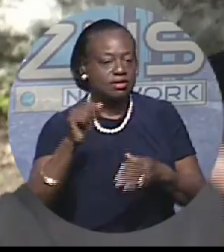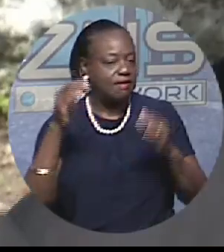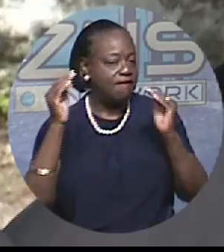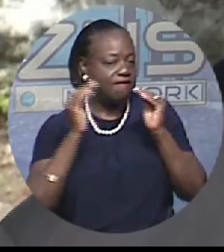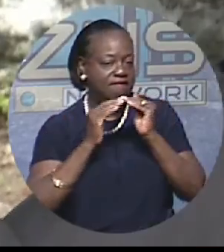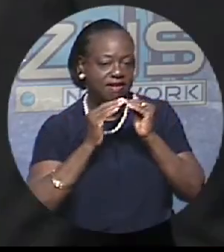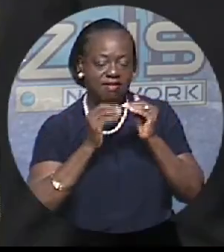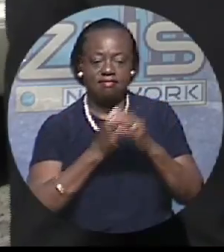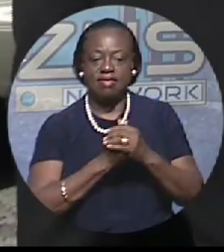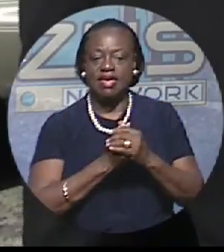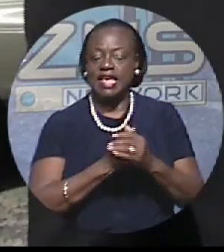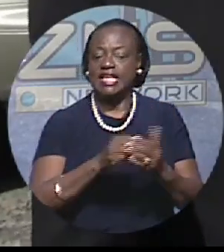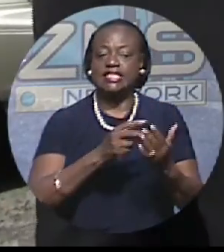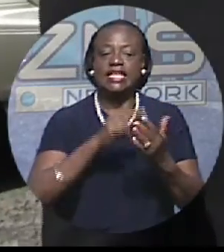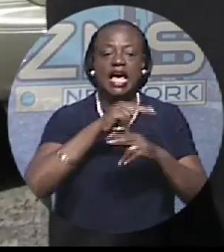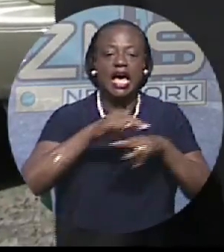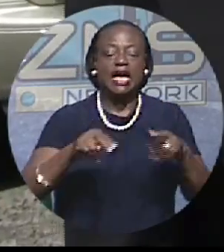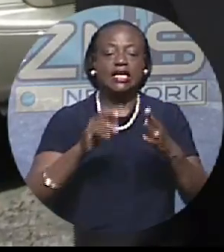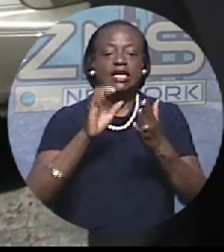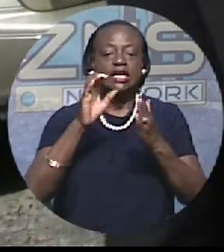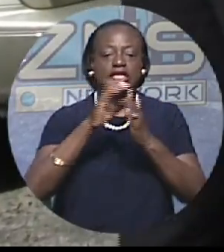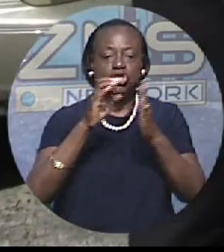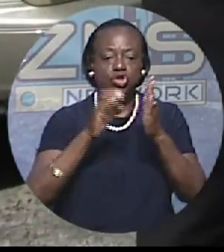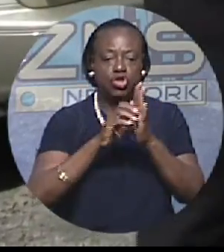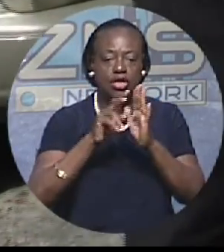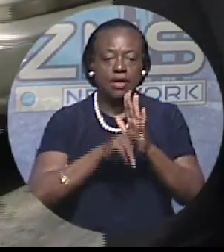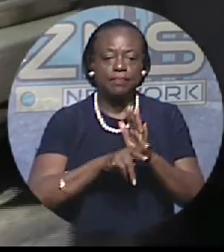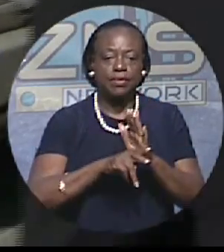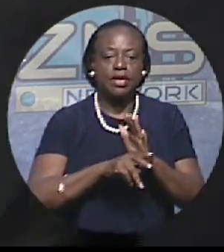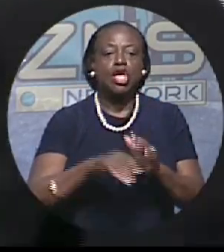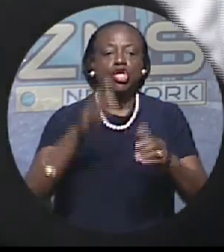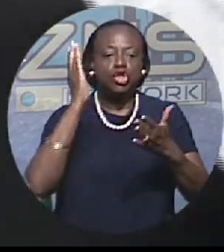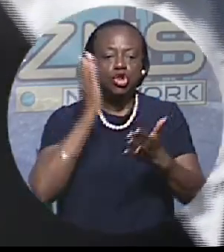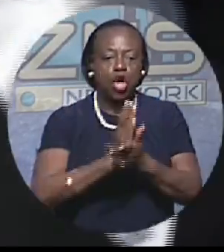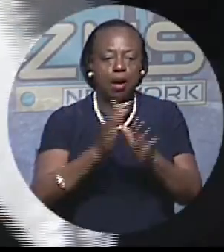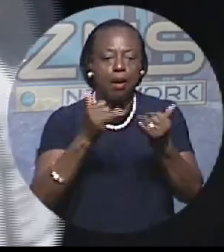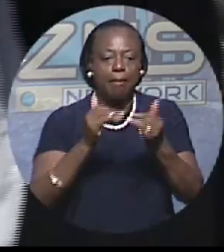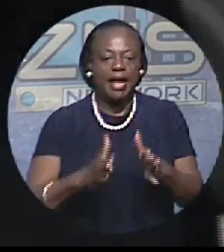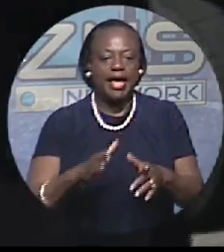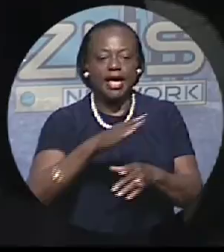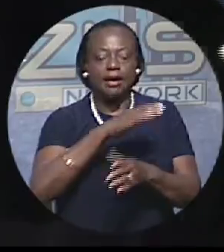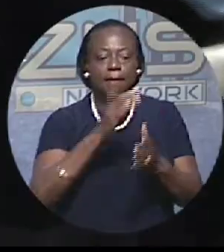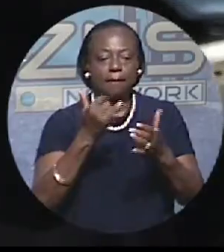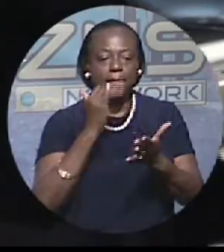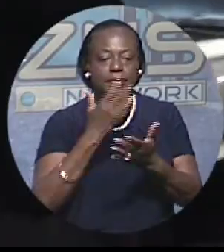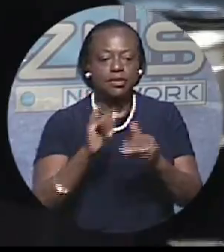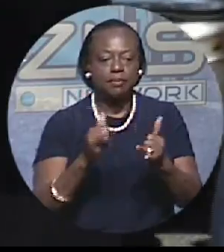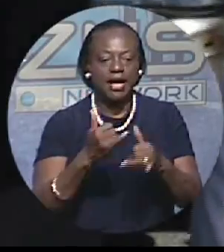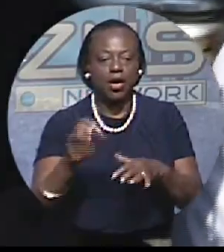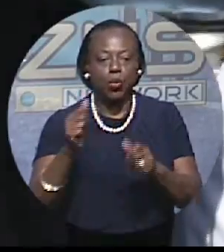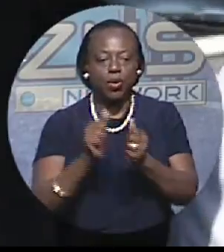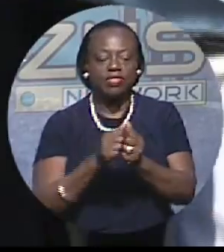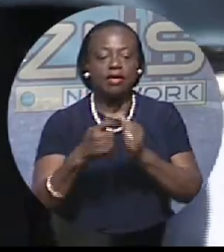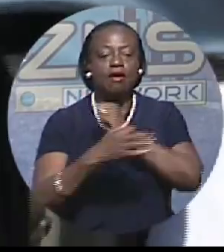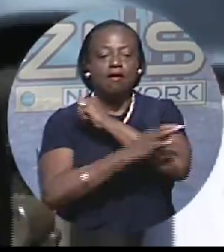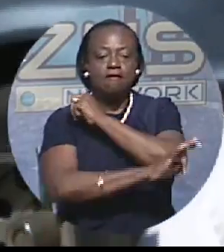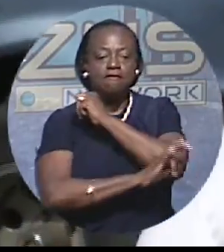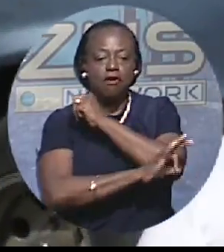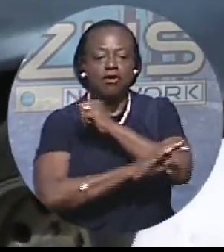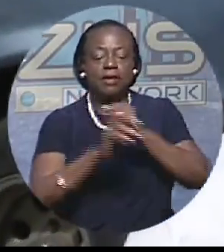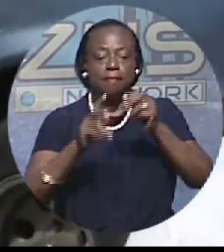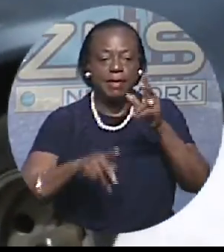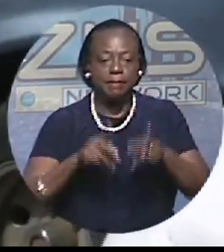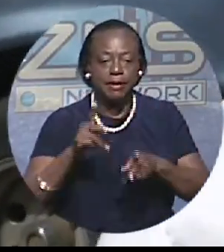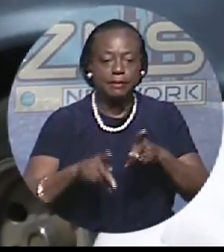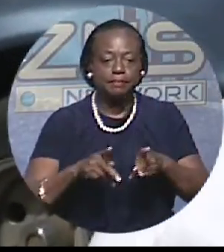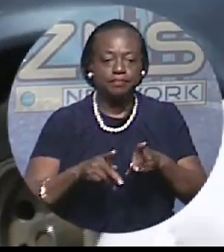It's unconscionable. You have to stop playing with these foreigners. You come into our country, but abide by the laws of the land. And when our leaders